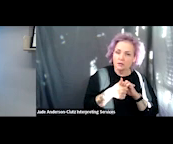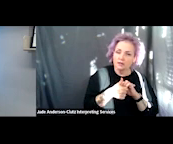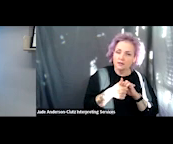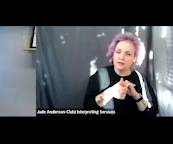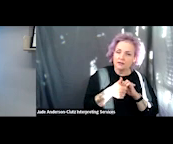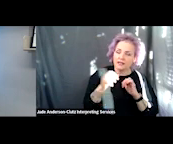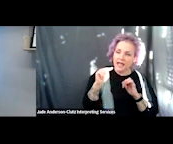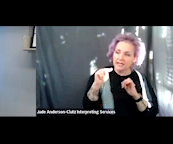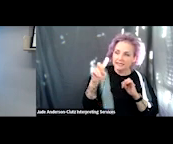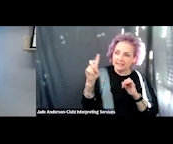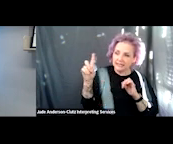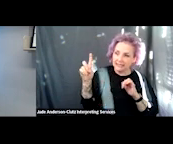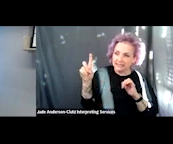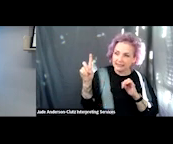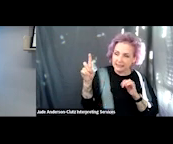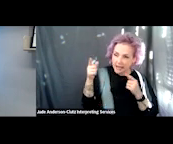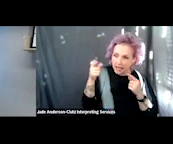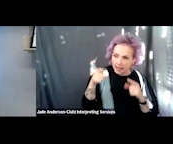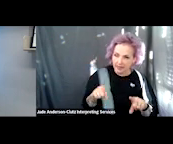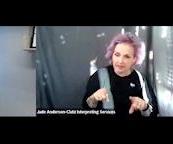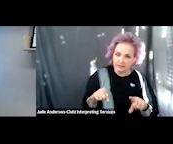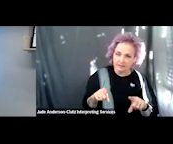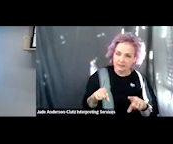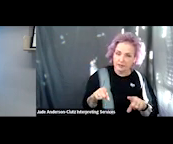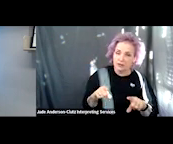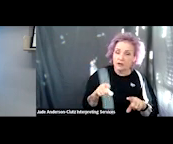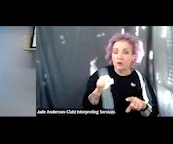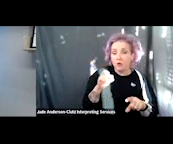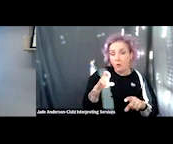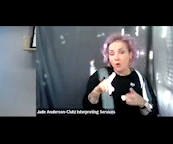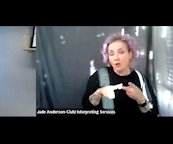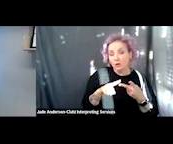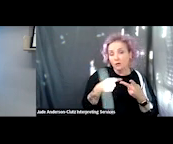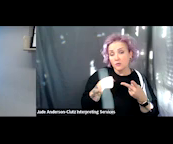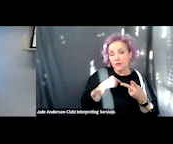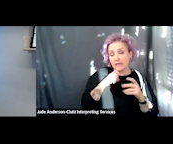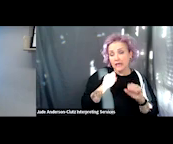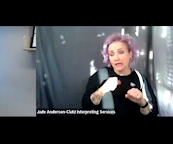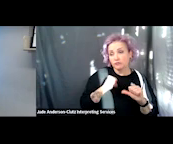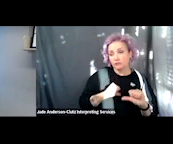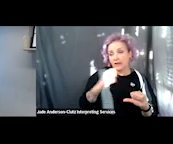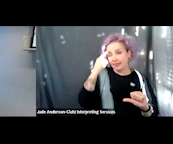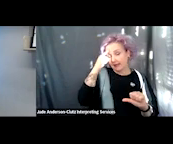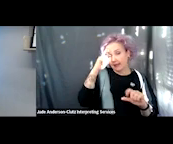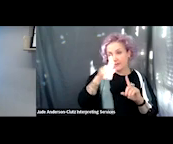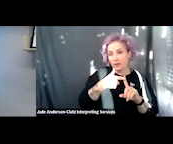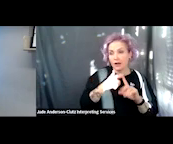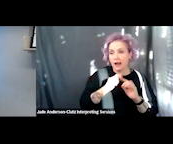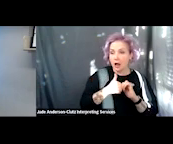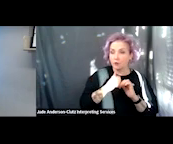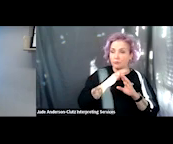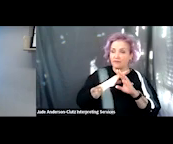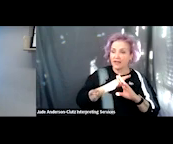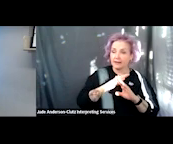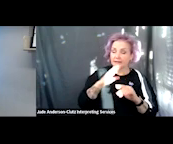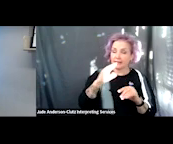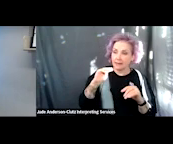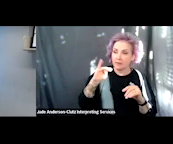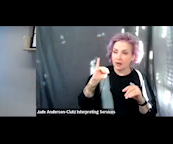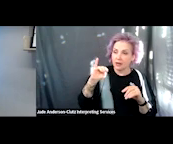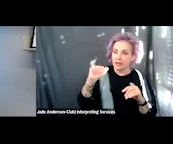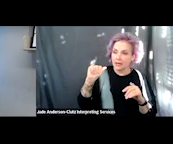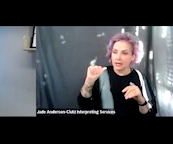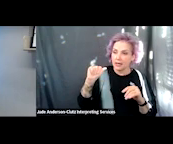interventions that could reduce the impact of maternal immune activation during pregnancy. And with that, I'd like to thank,